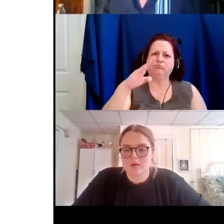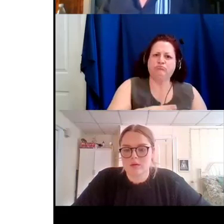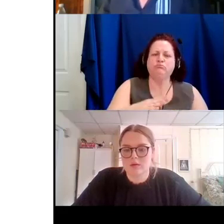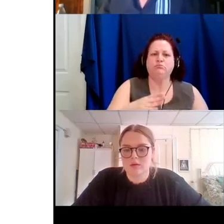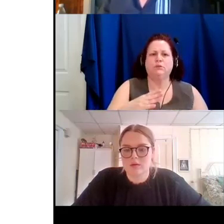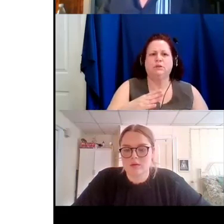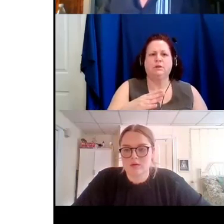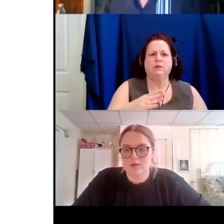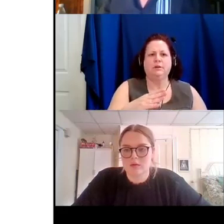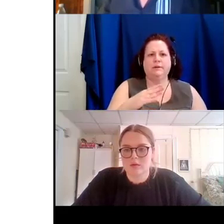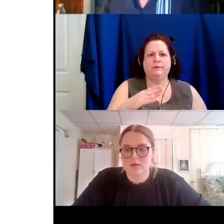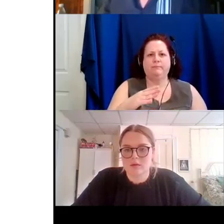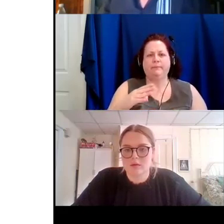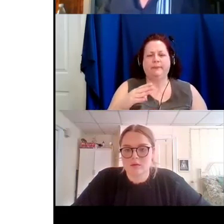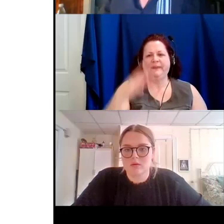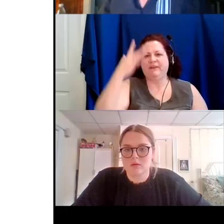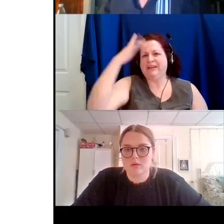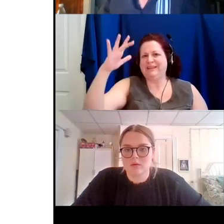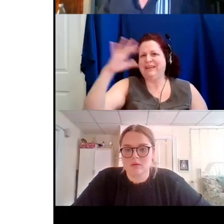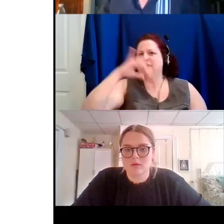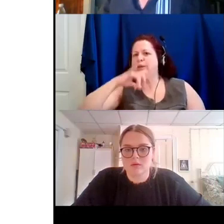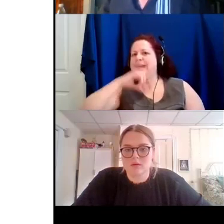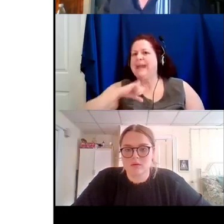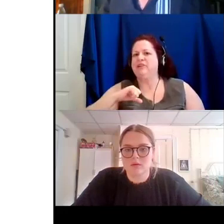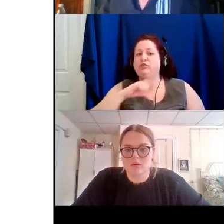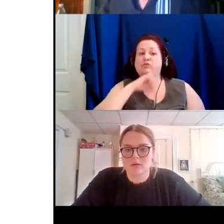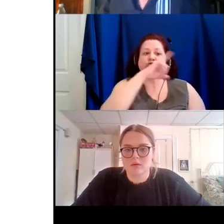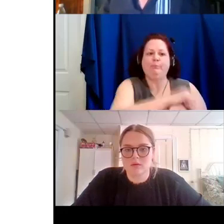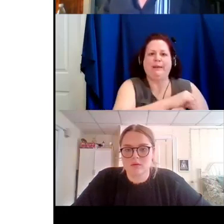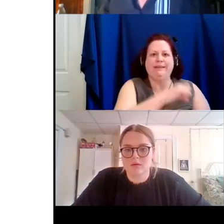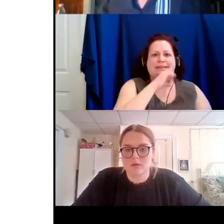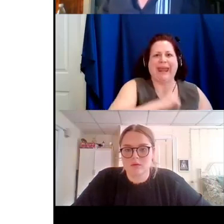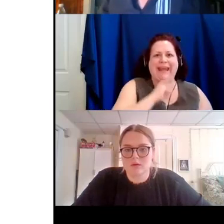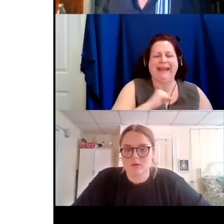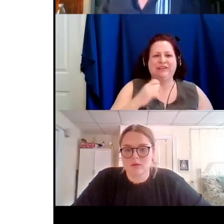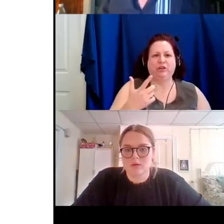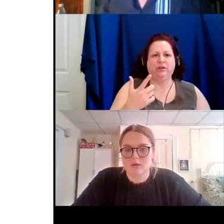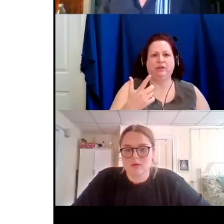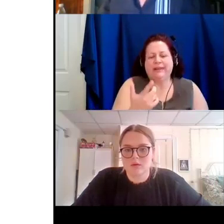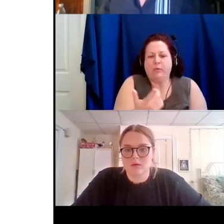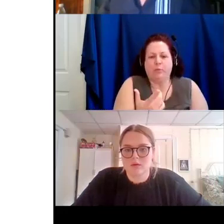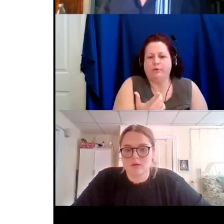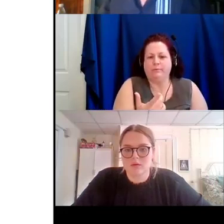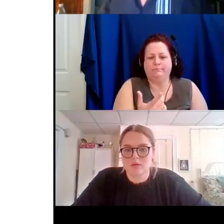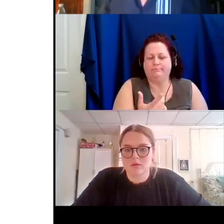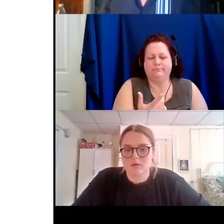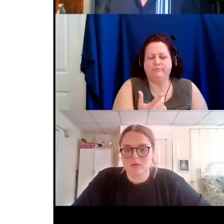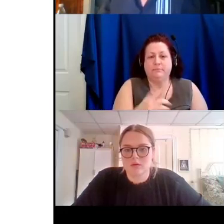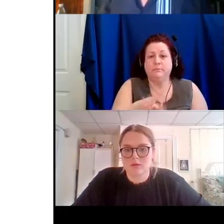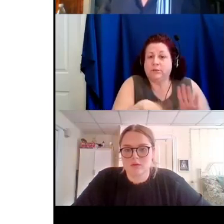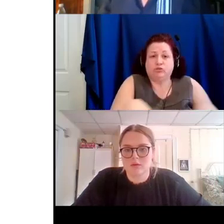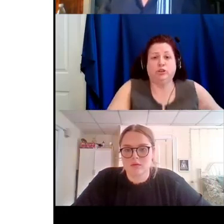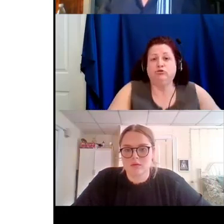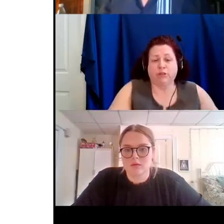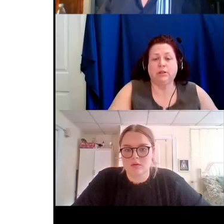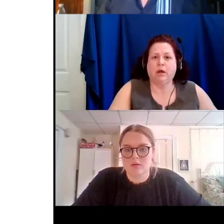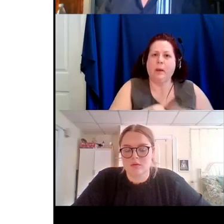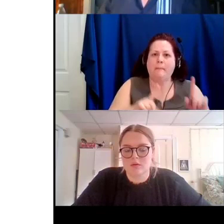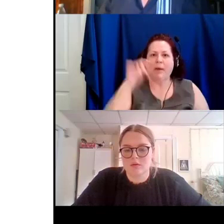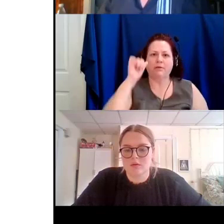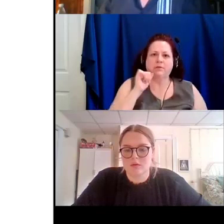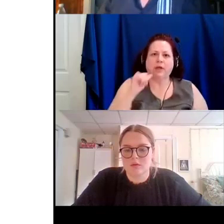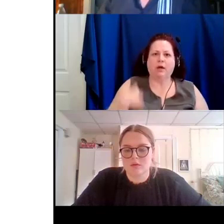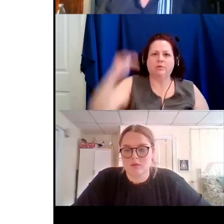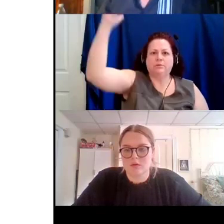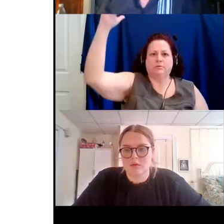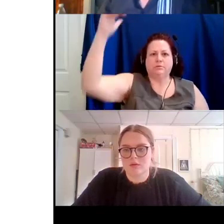Their actual age and their intellectual age was dramatically different. They were basically toddlers, and they used these devices